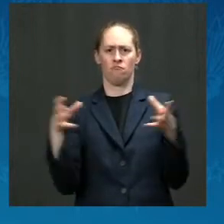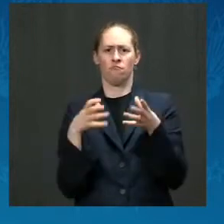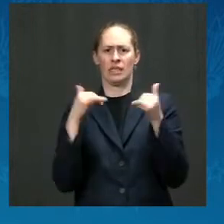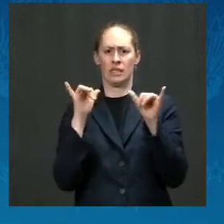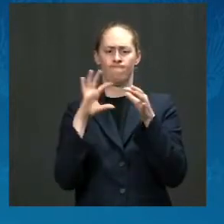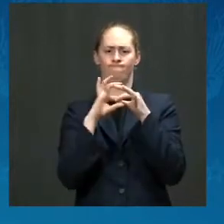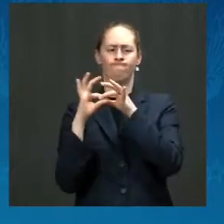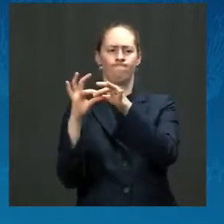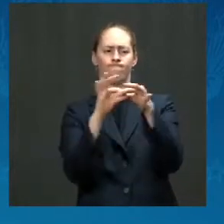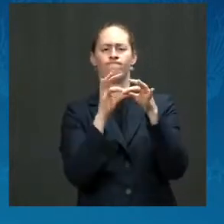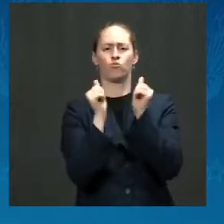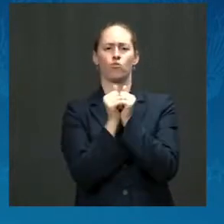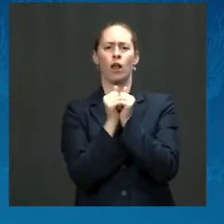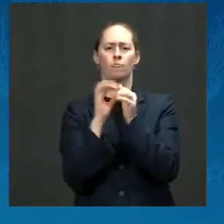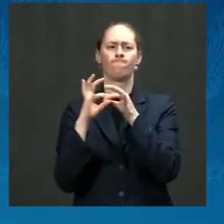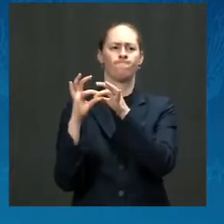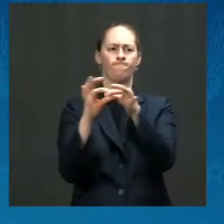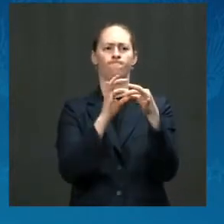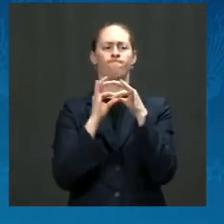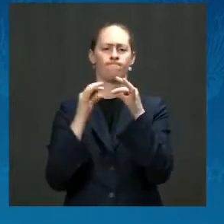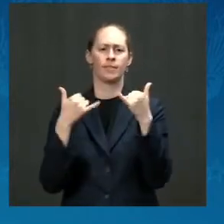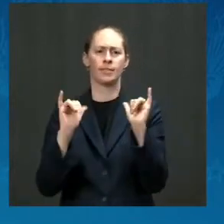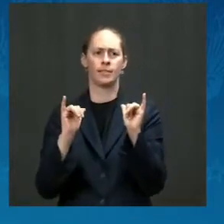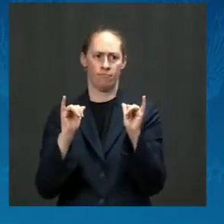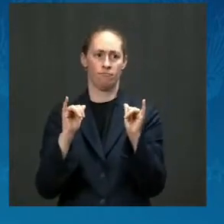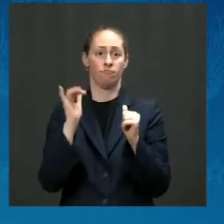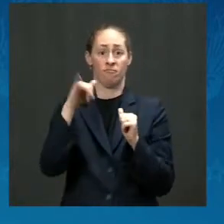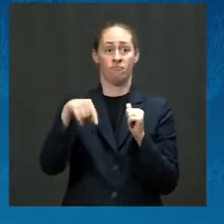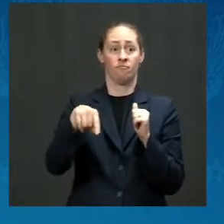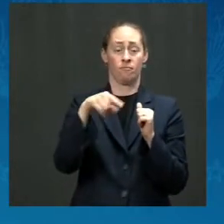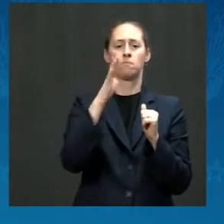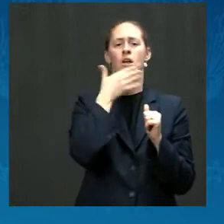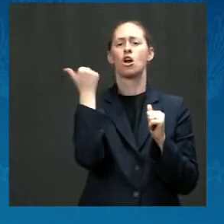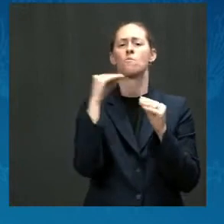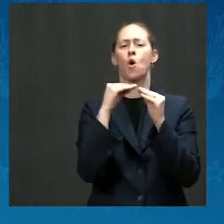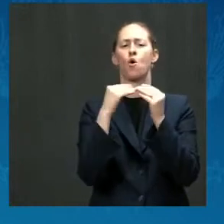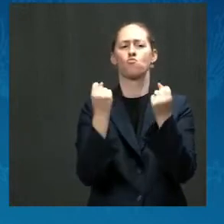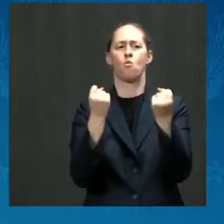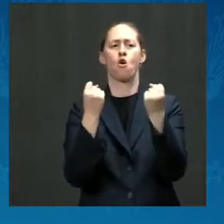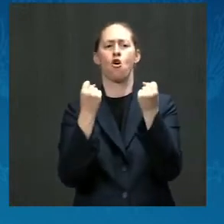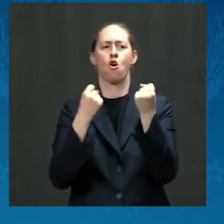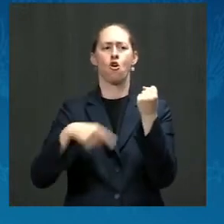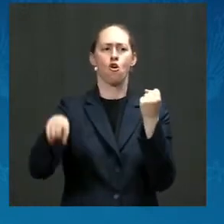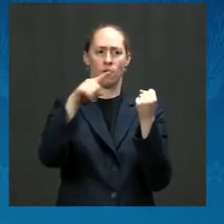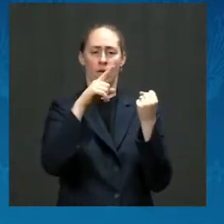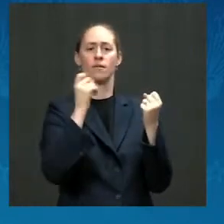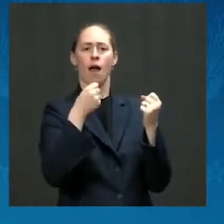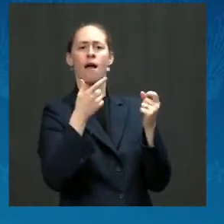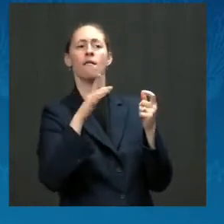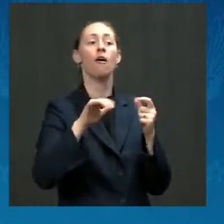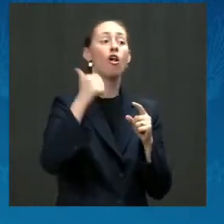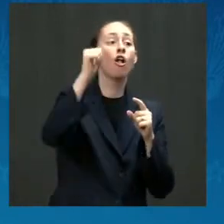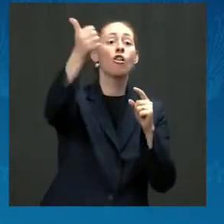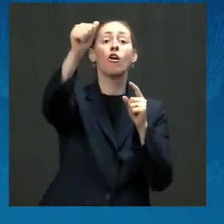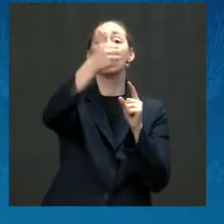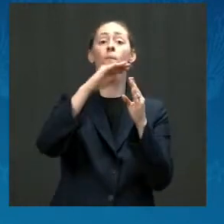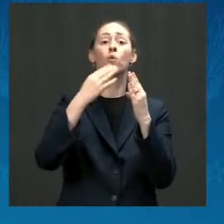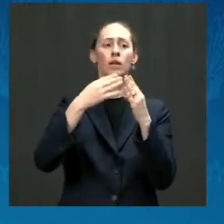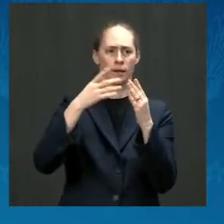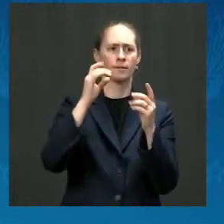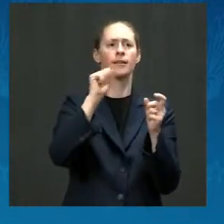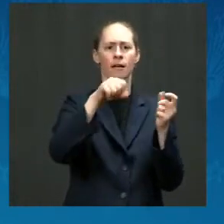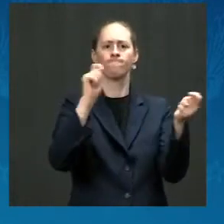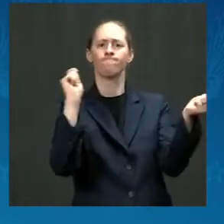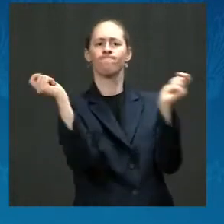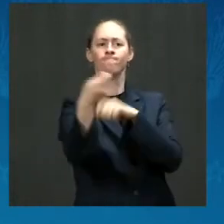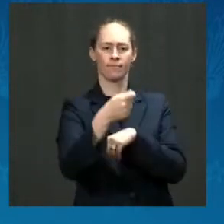as a community when we touch and have impact on all communities. Our society benefits